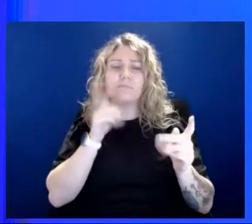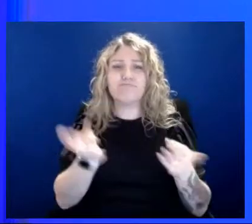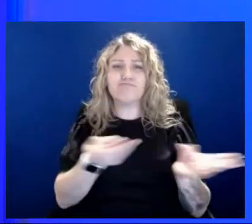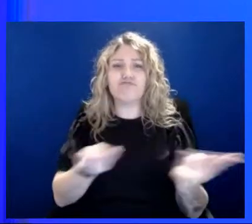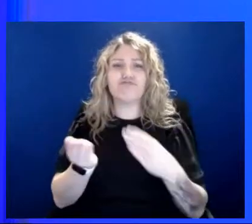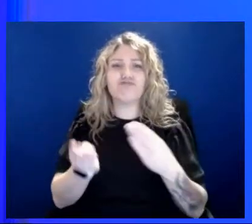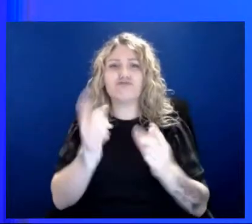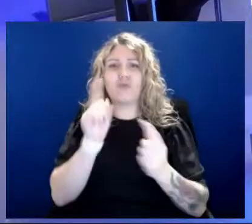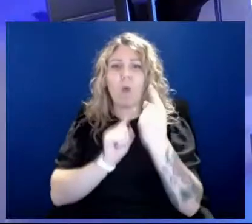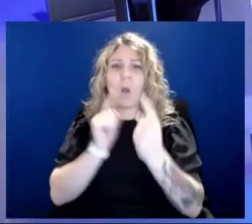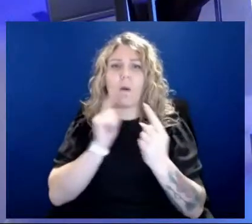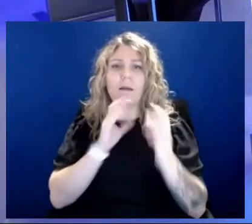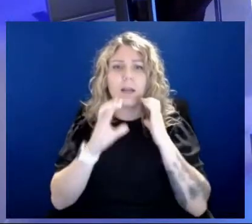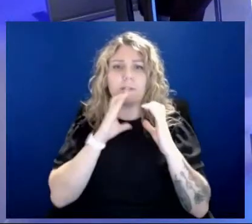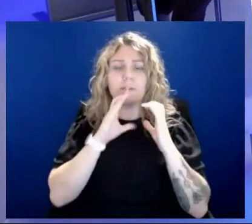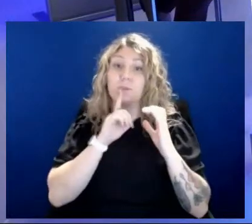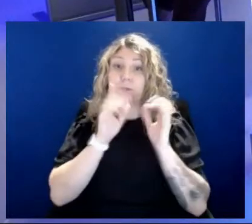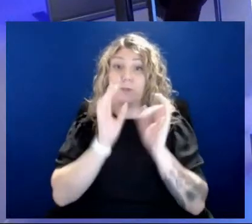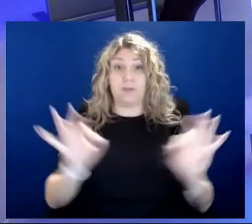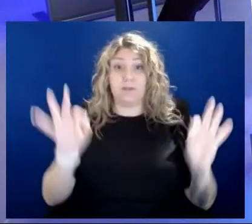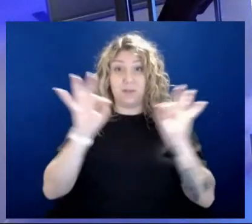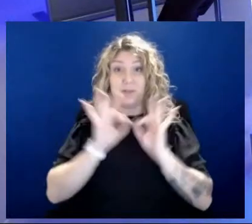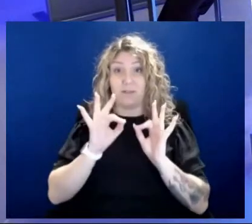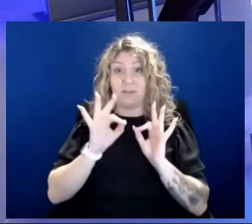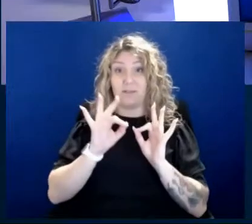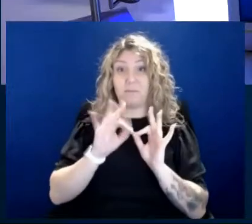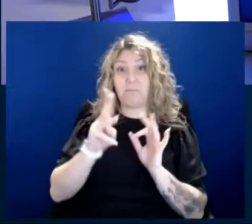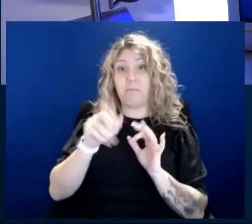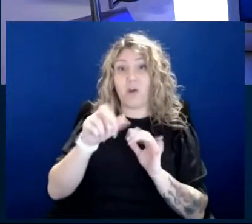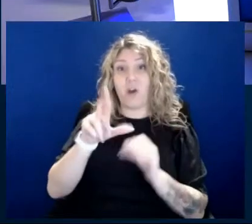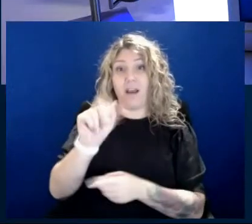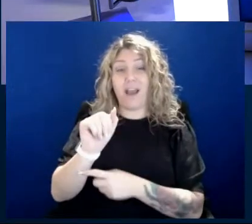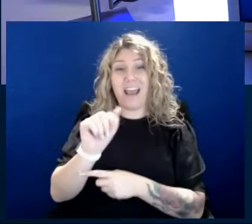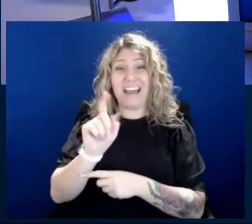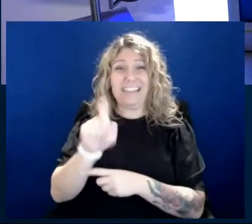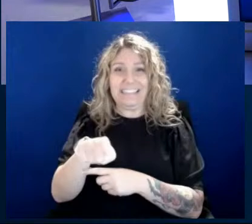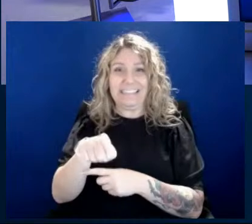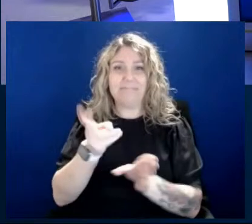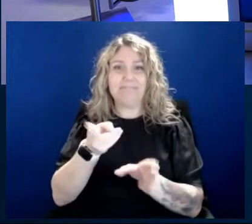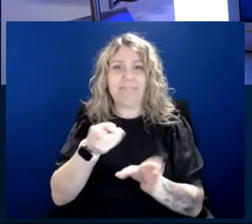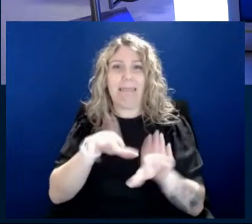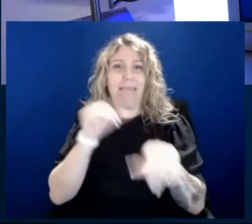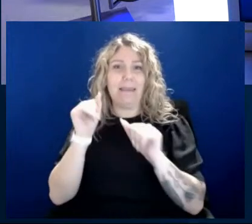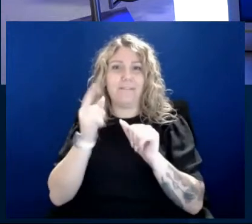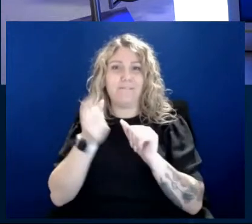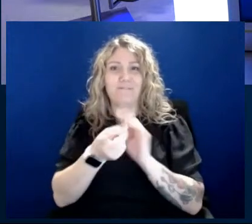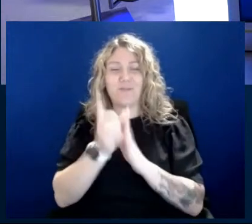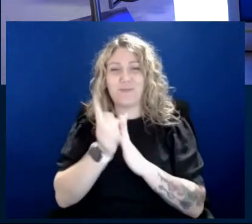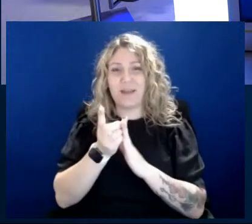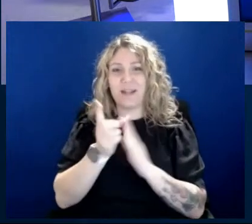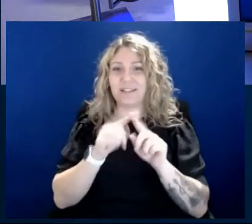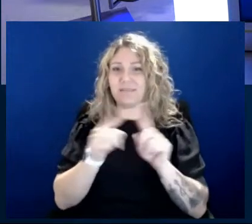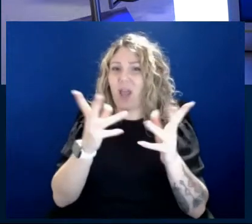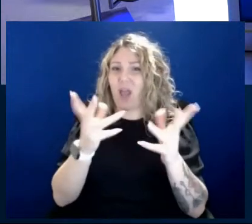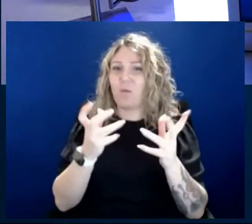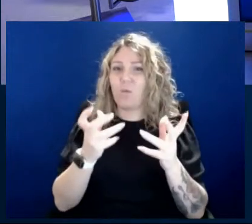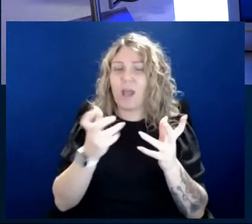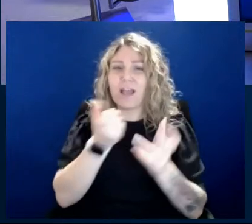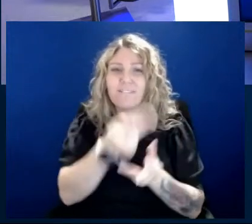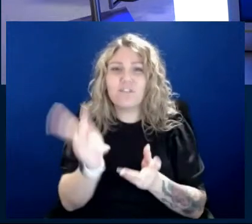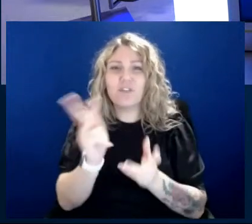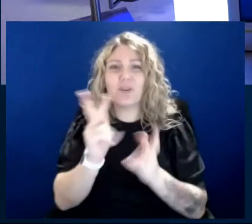that we know are so important. Mariana, I know you have to jump off here in just a few moments, so I just want to get to some